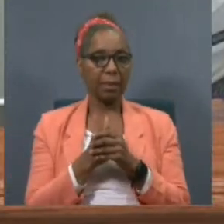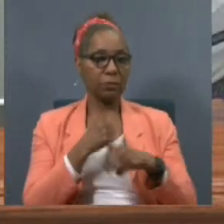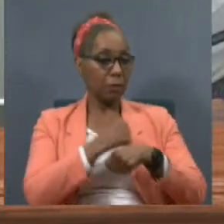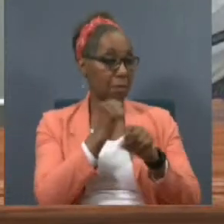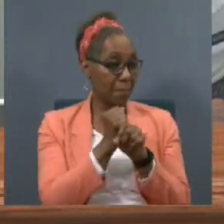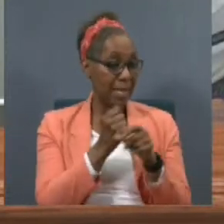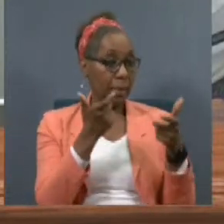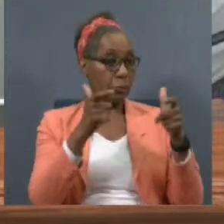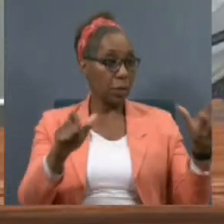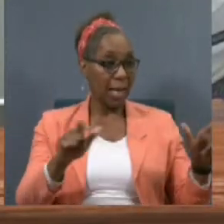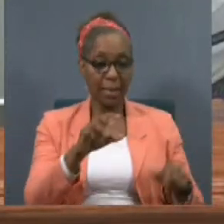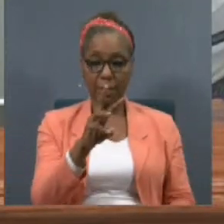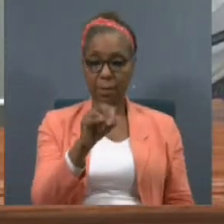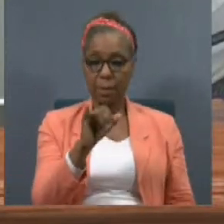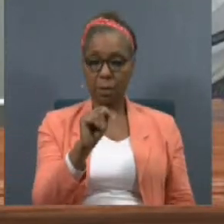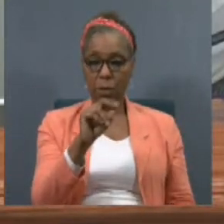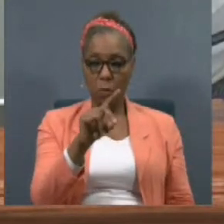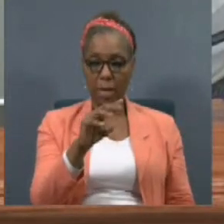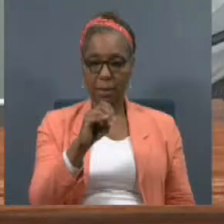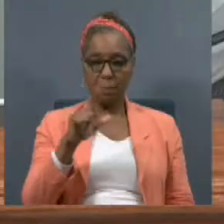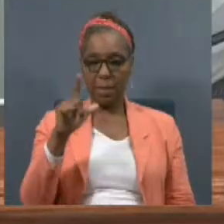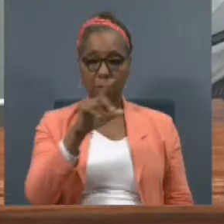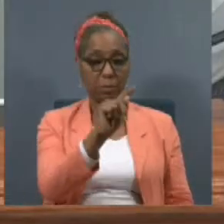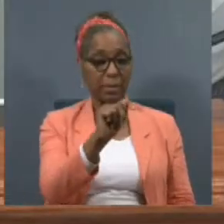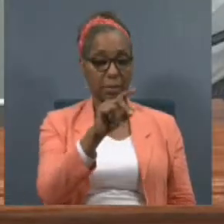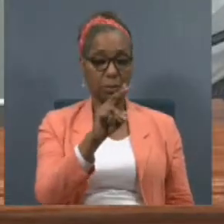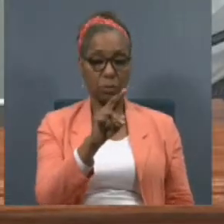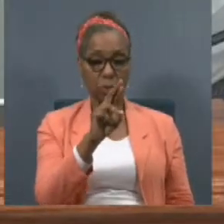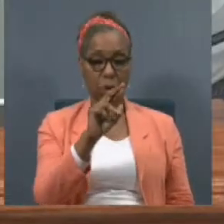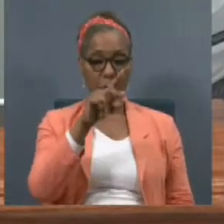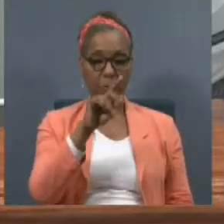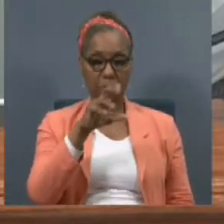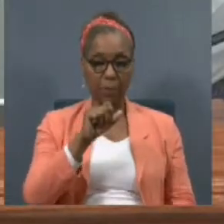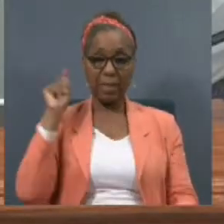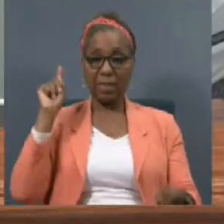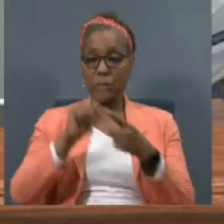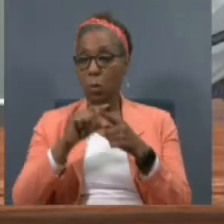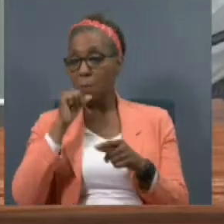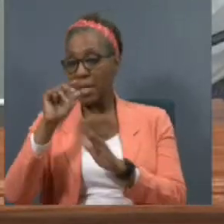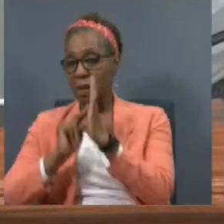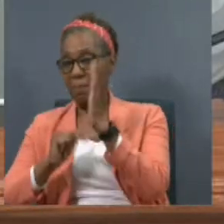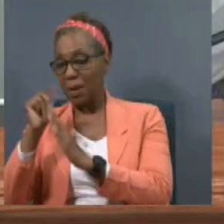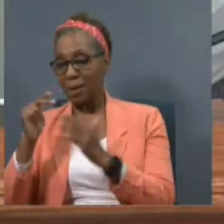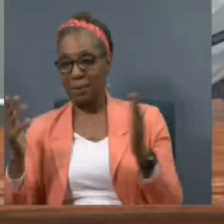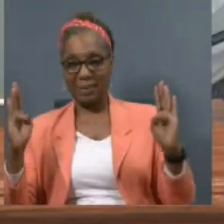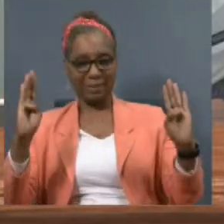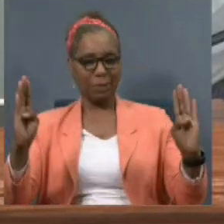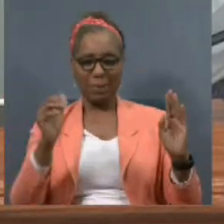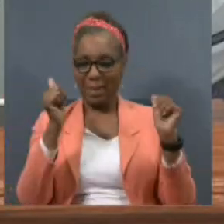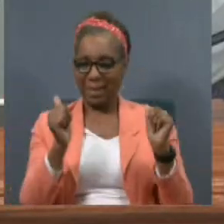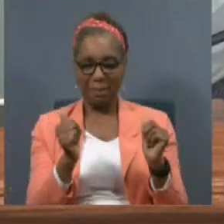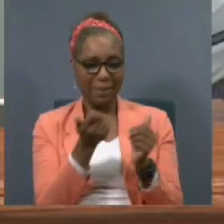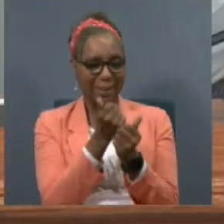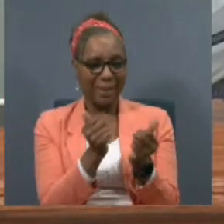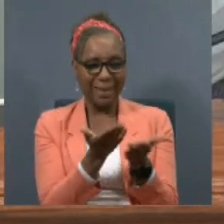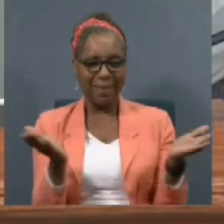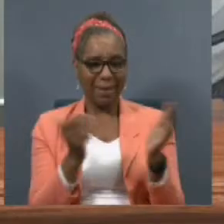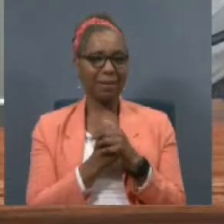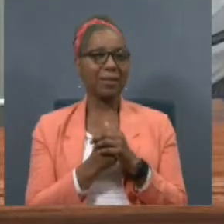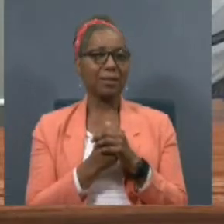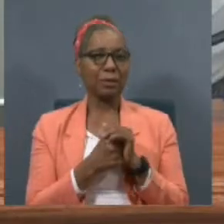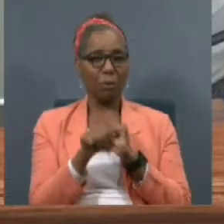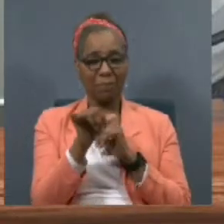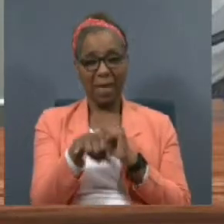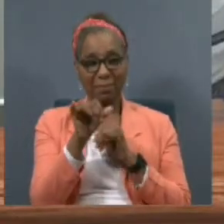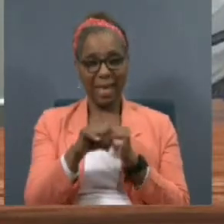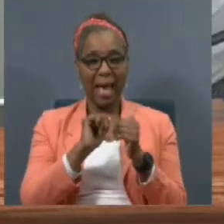making giant windmill turbines to peanut butter. So it could be just about anything, right? So that's